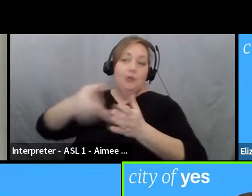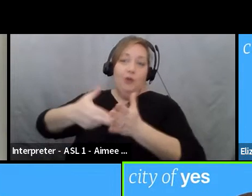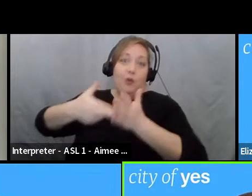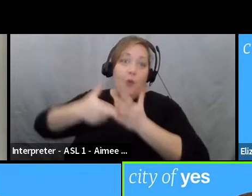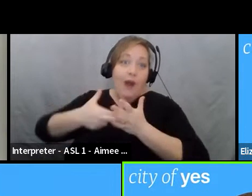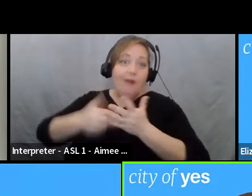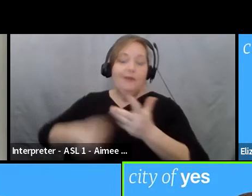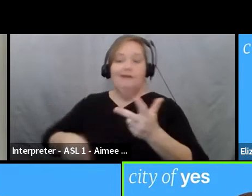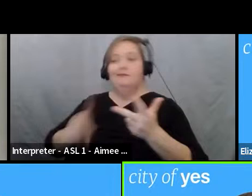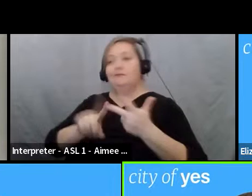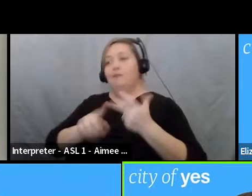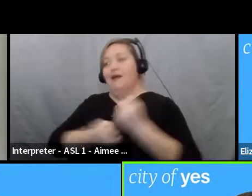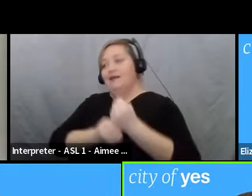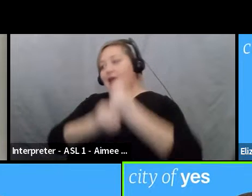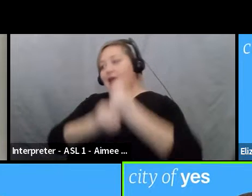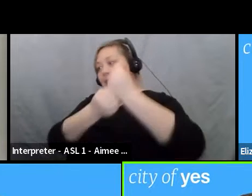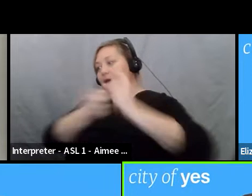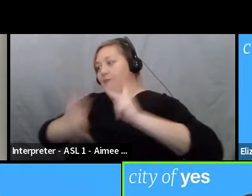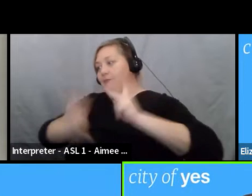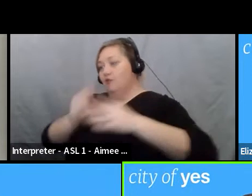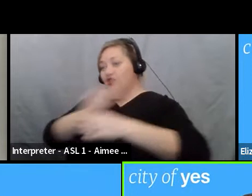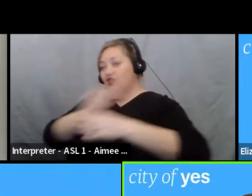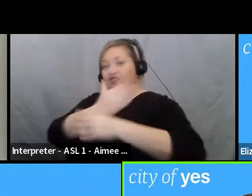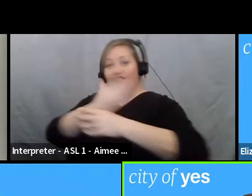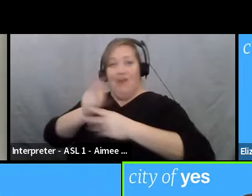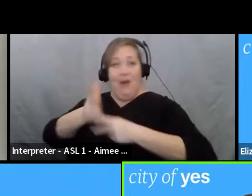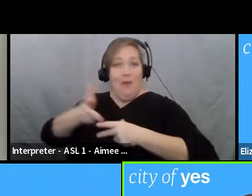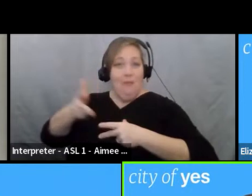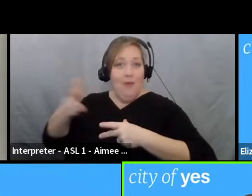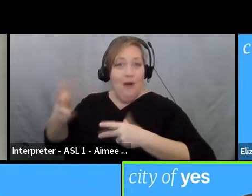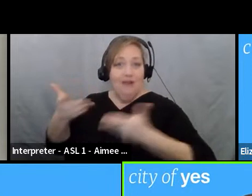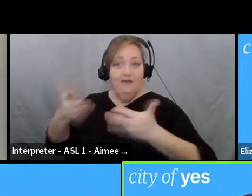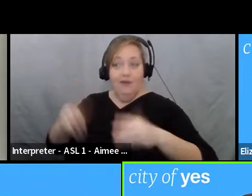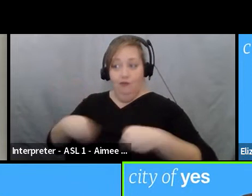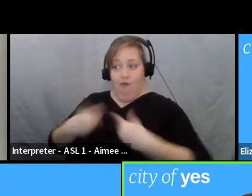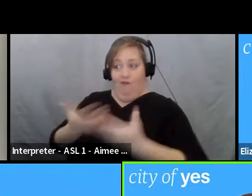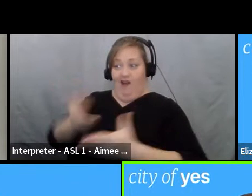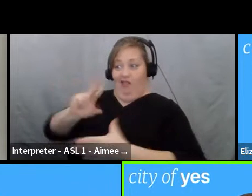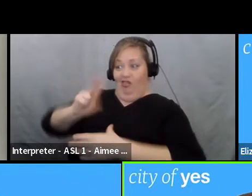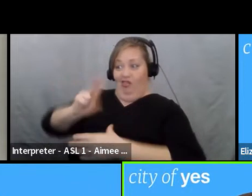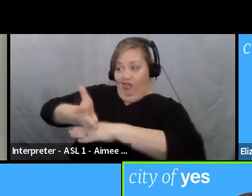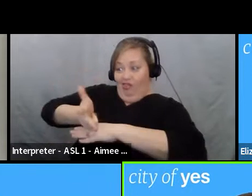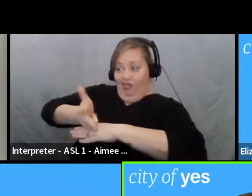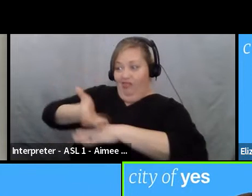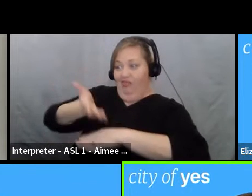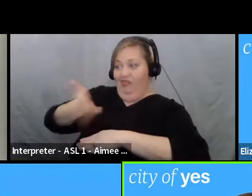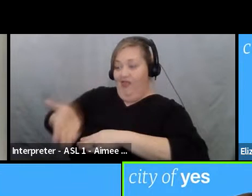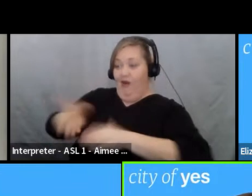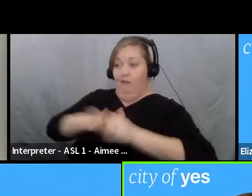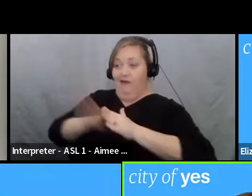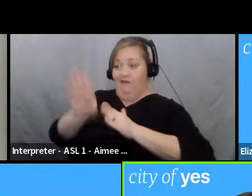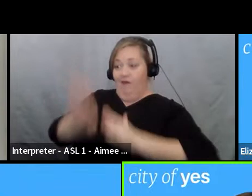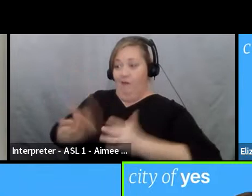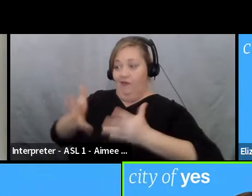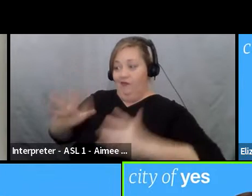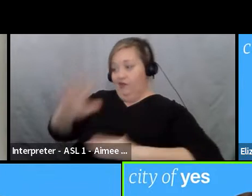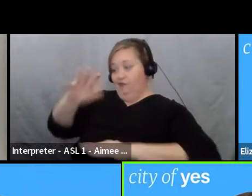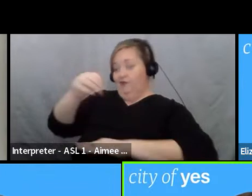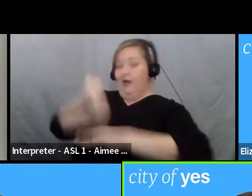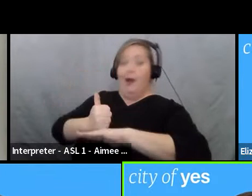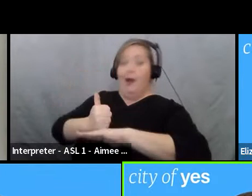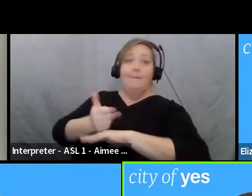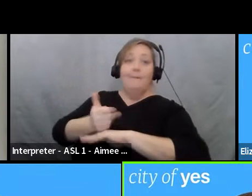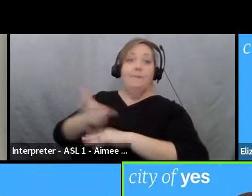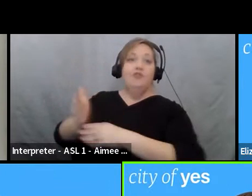by enabling people to share parking that's already provided in the neighborhood by existing developments. And